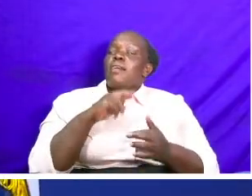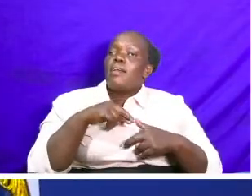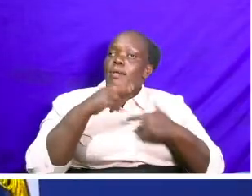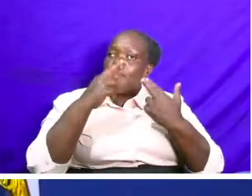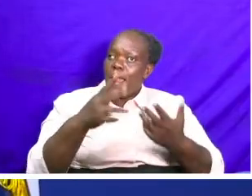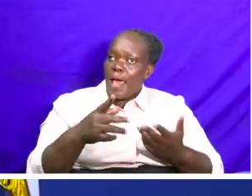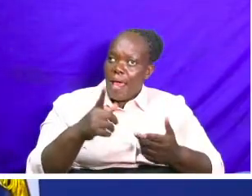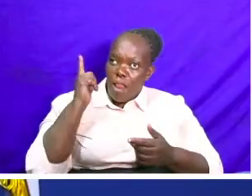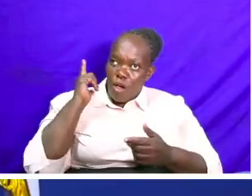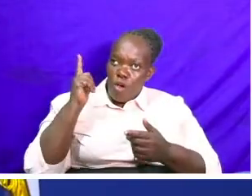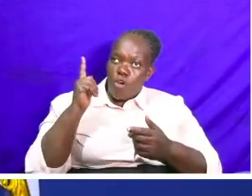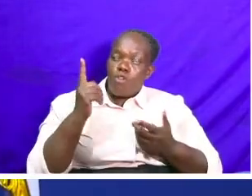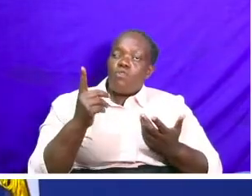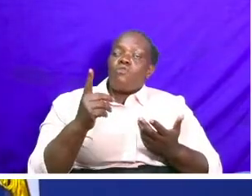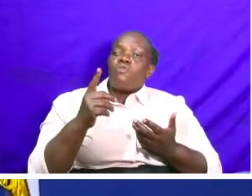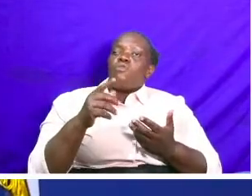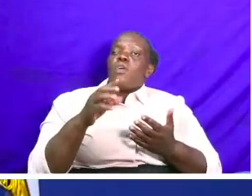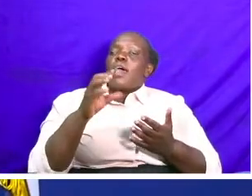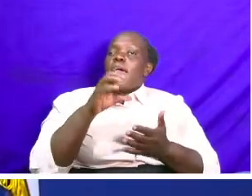legal liability